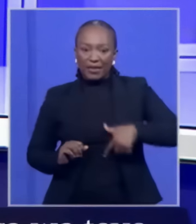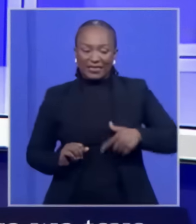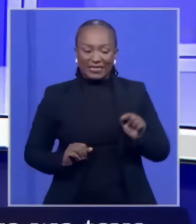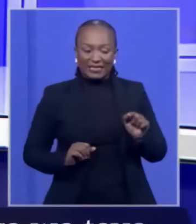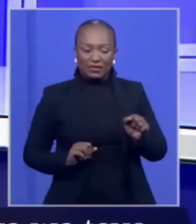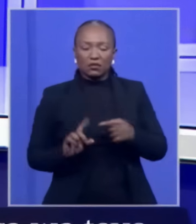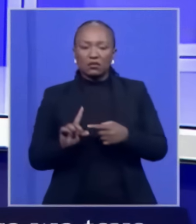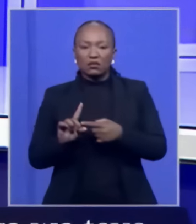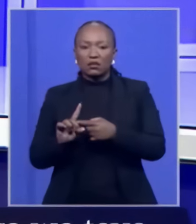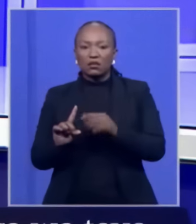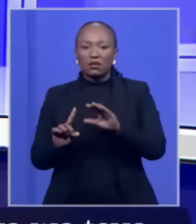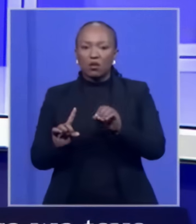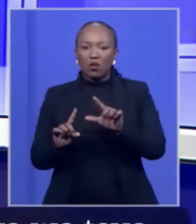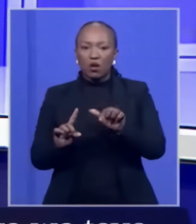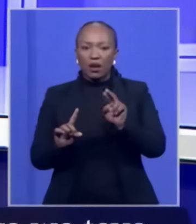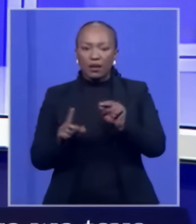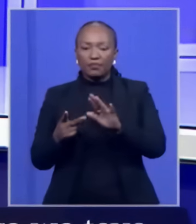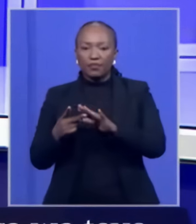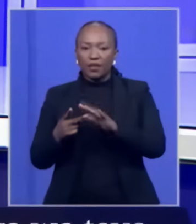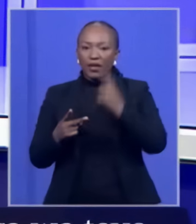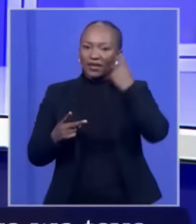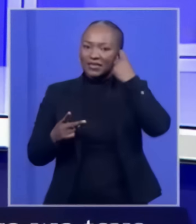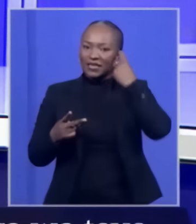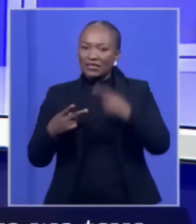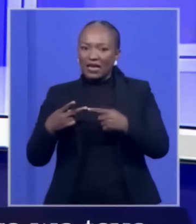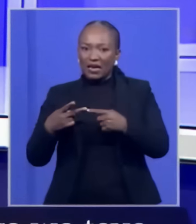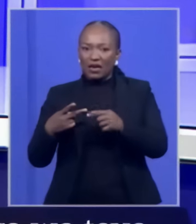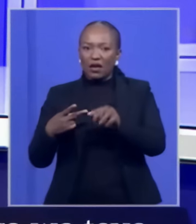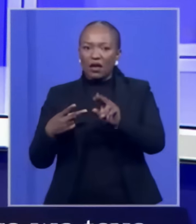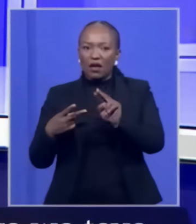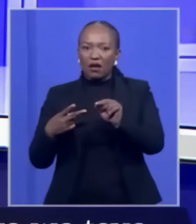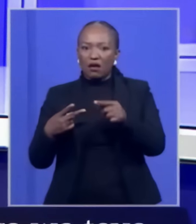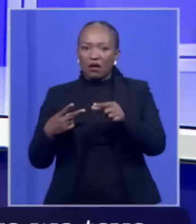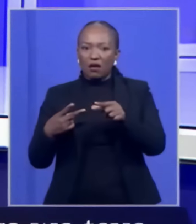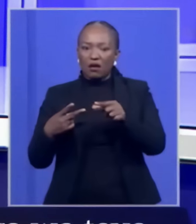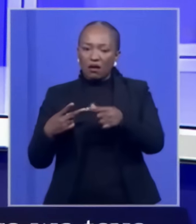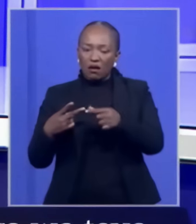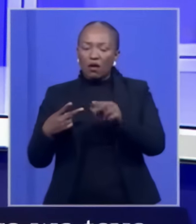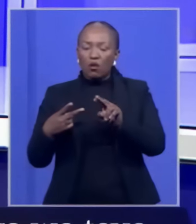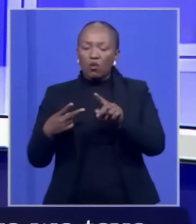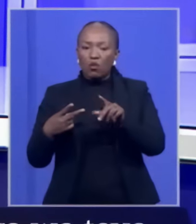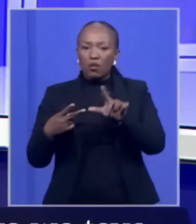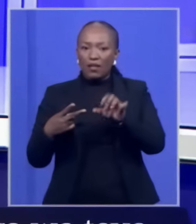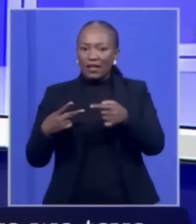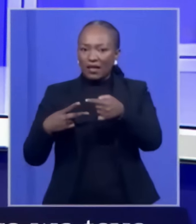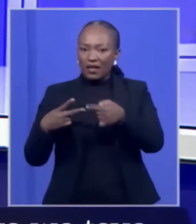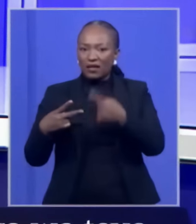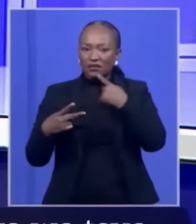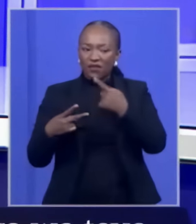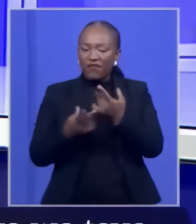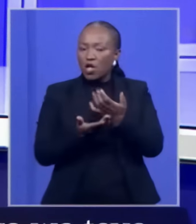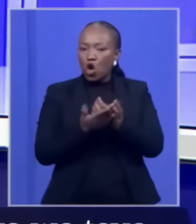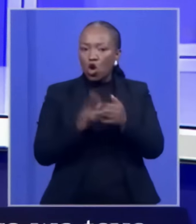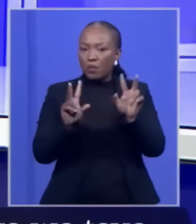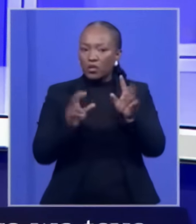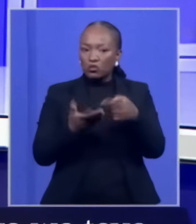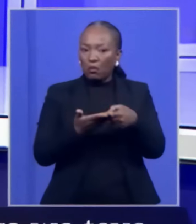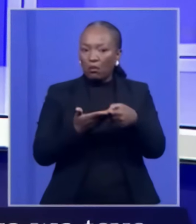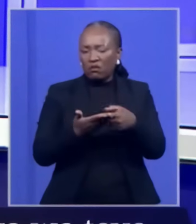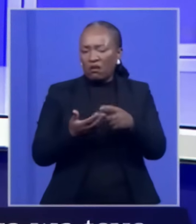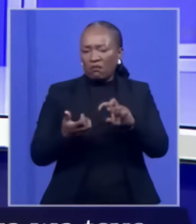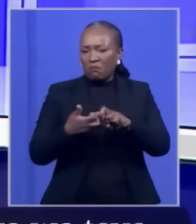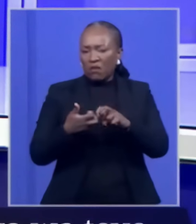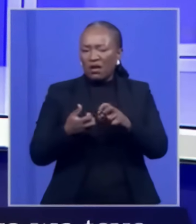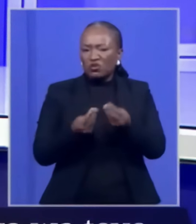le mongwaledi kakaretšo Mtuo Xolo Ngudle ba hlalošitše gore dipoledišano tše ge di sa kgwathe merero ya ikonomi ka dina mogola.